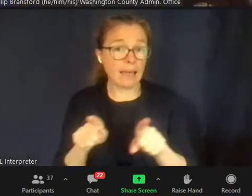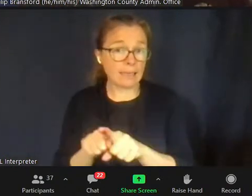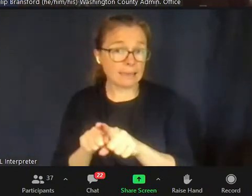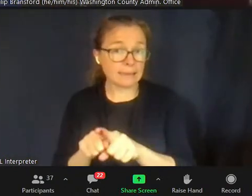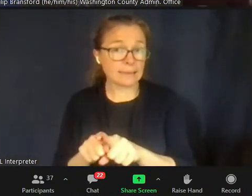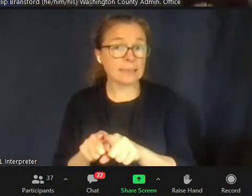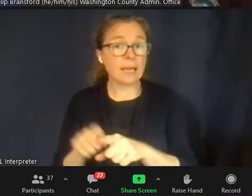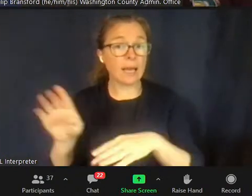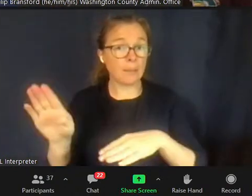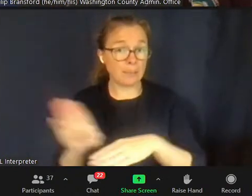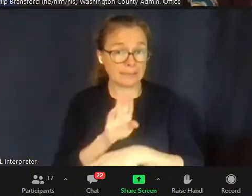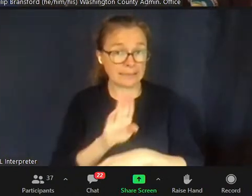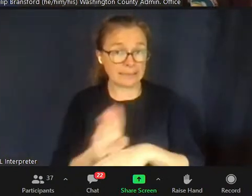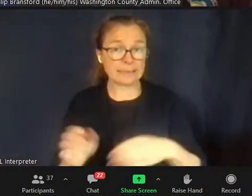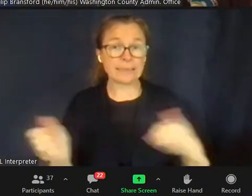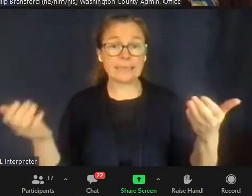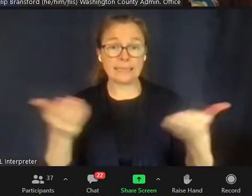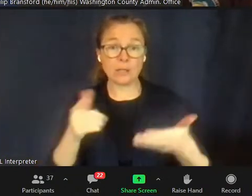our community.